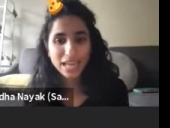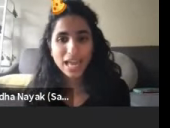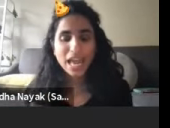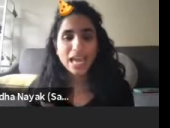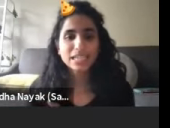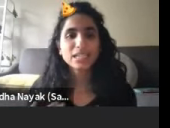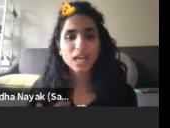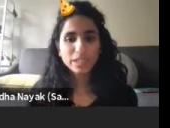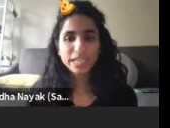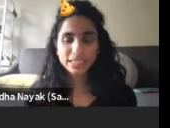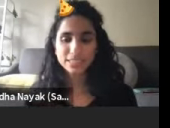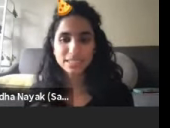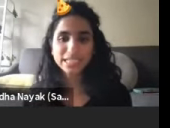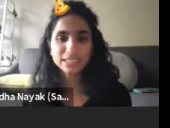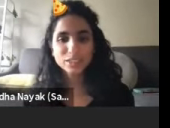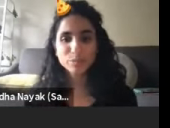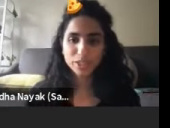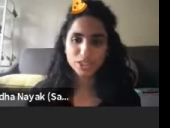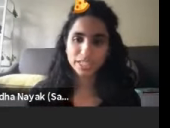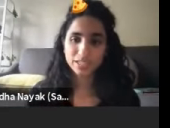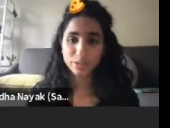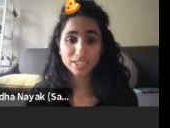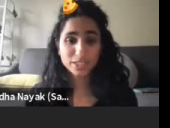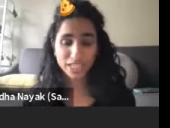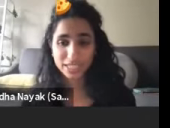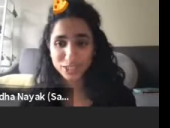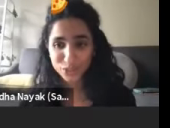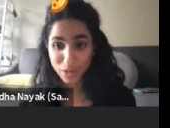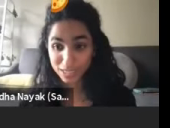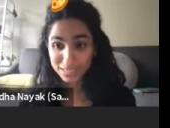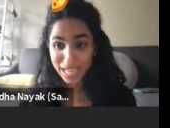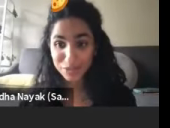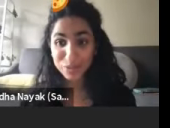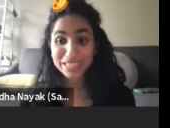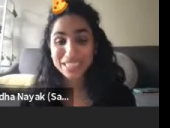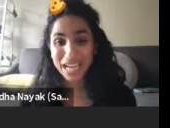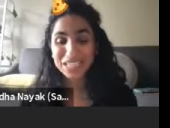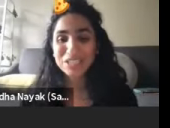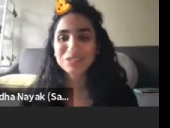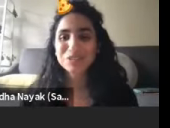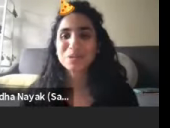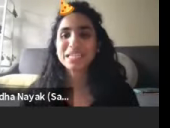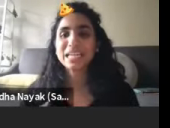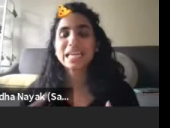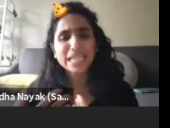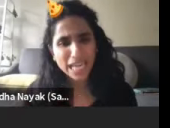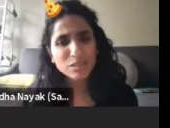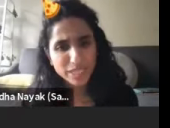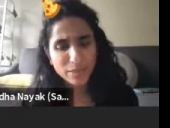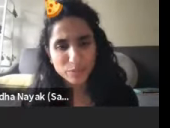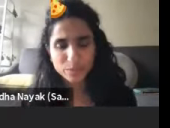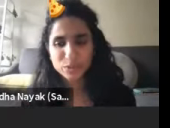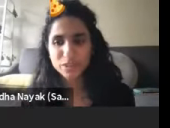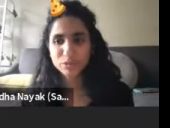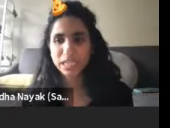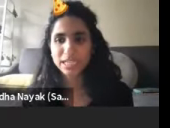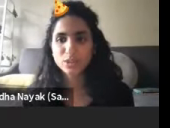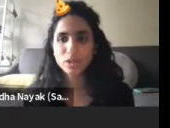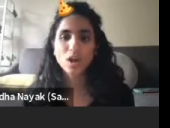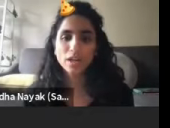ideas. And in our case, the scientists pitch their research ideas to us, and we decide if we can help them